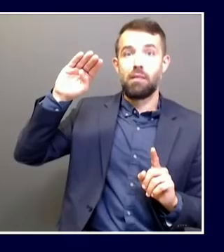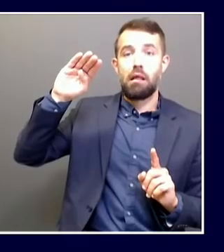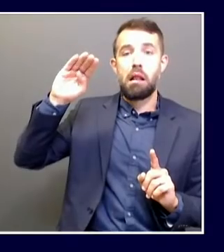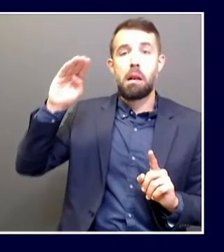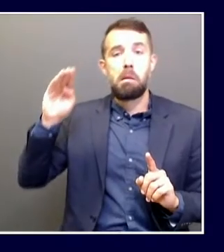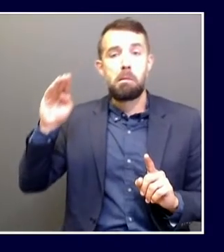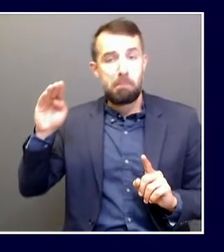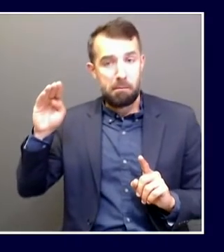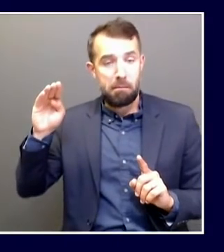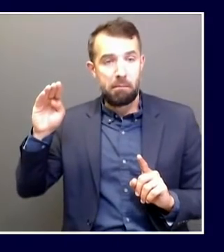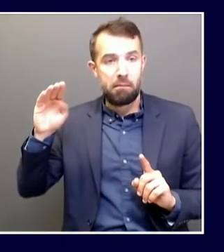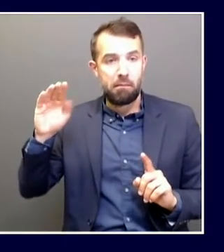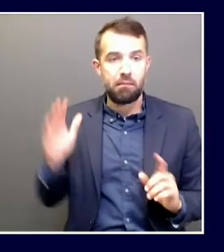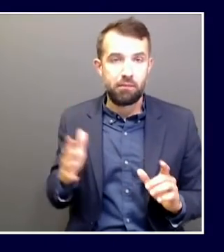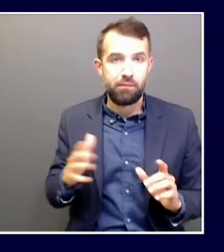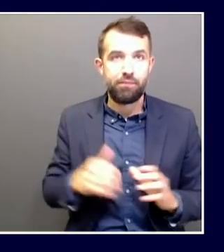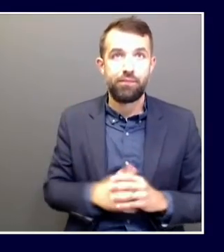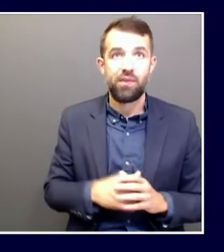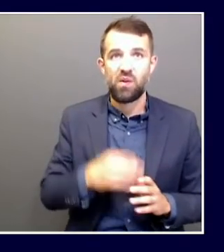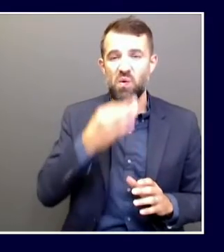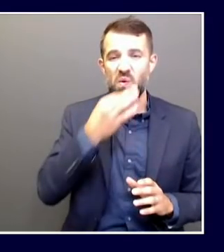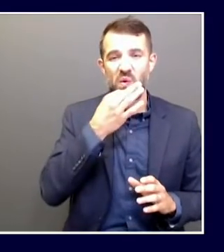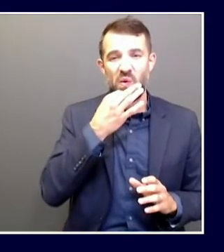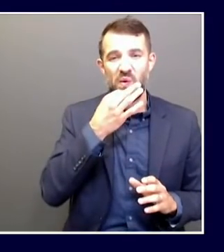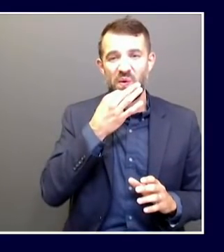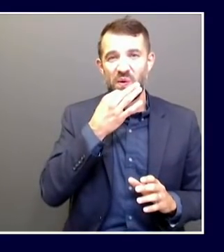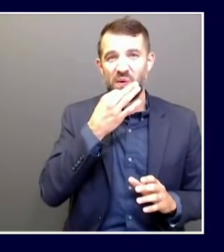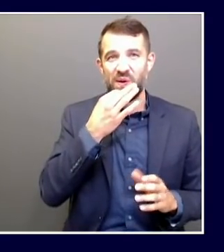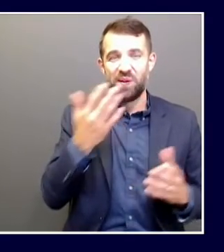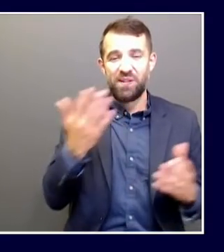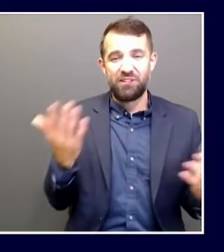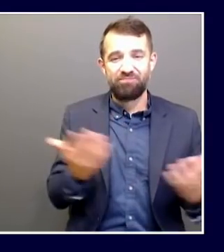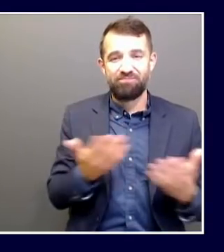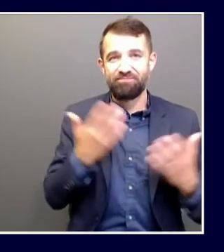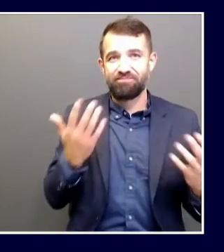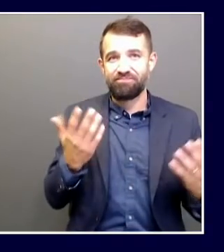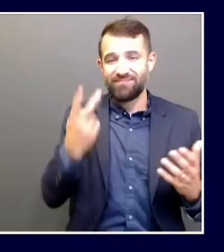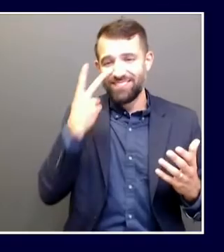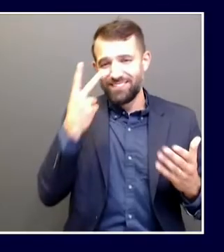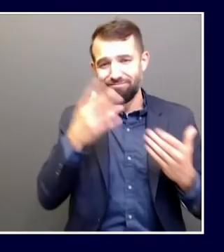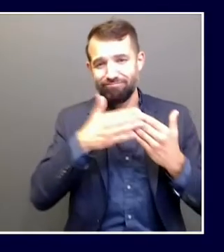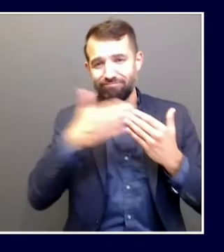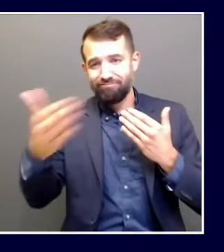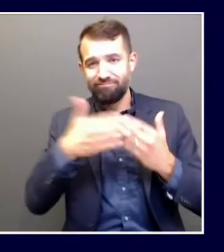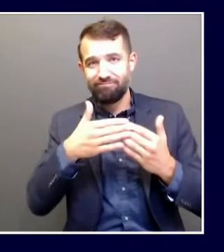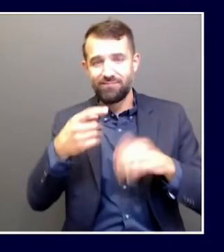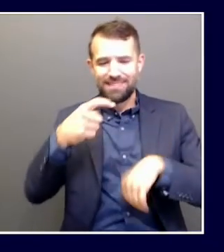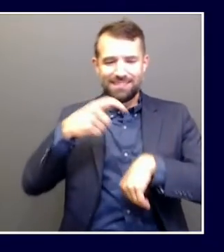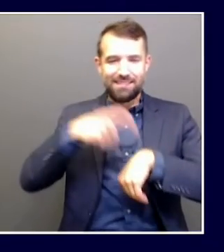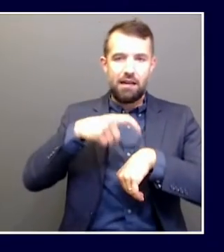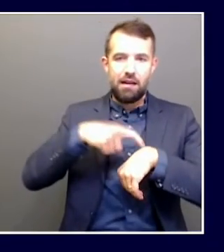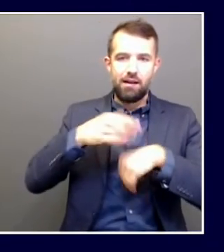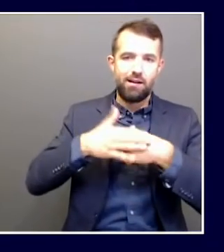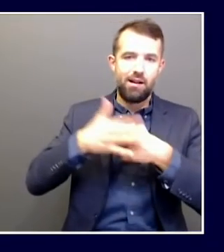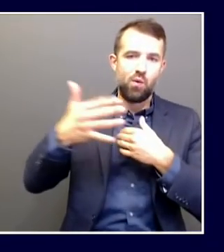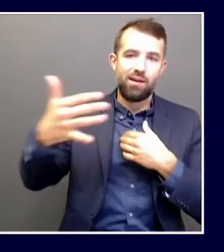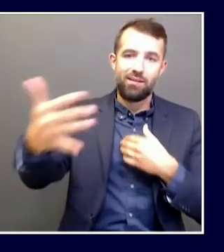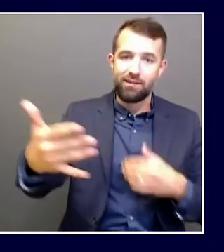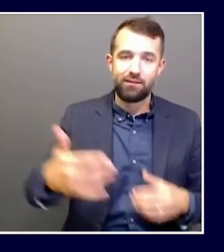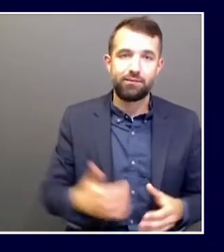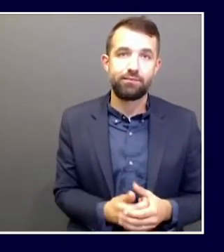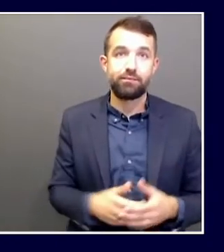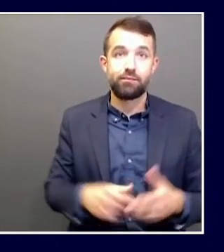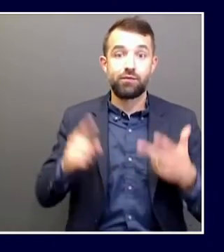to see or know whether we'll go down any further. The other metric that we look at, Kevin, is a ratio of